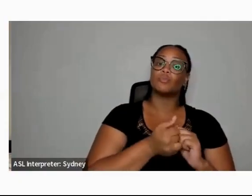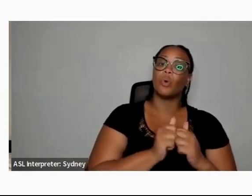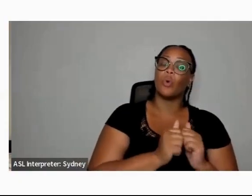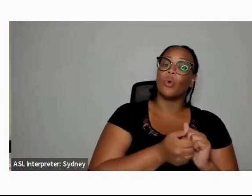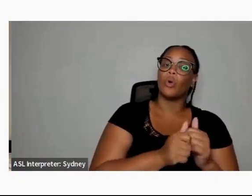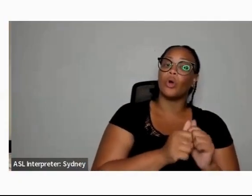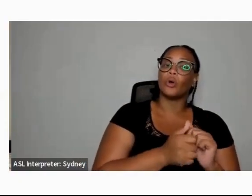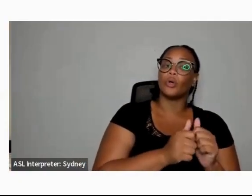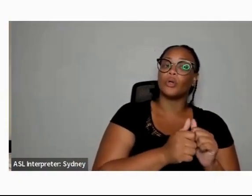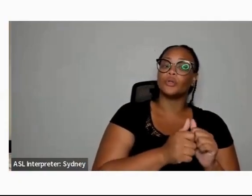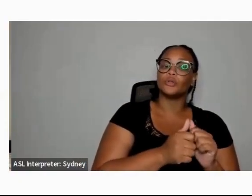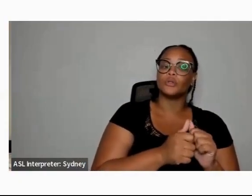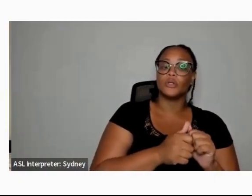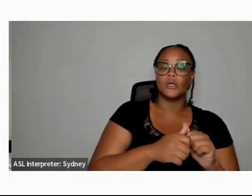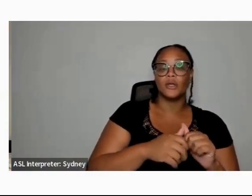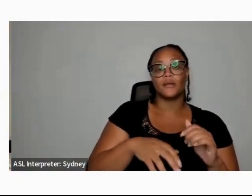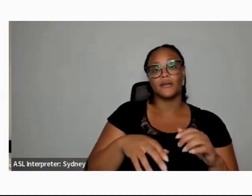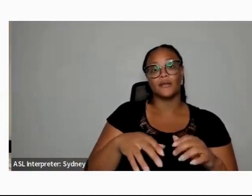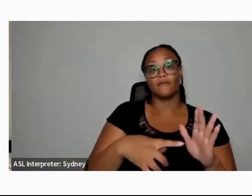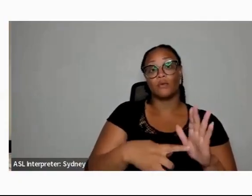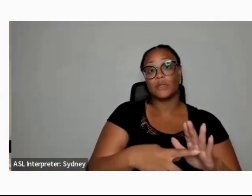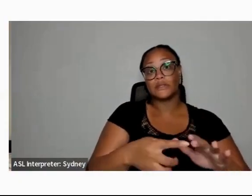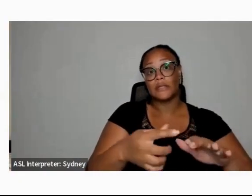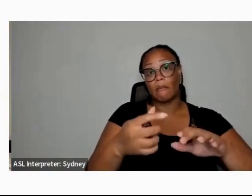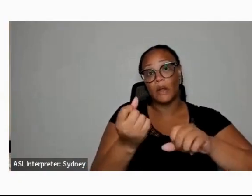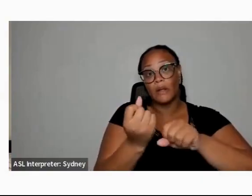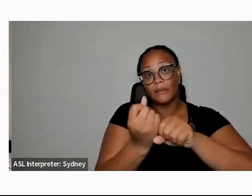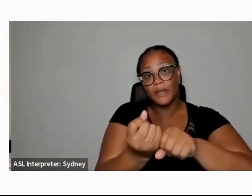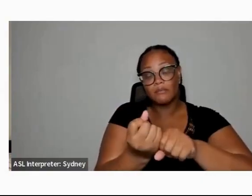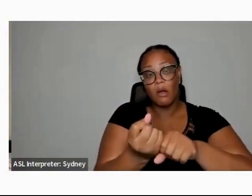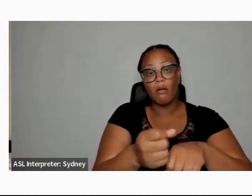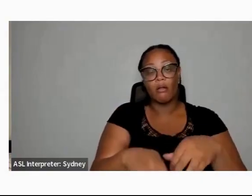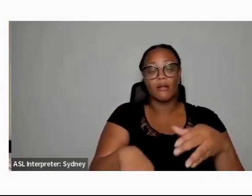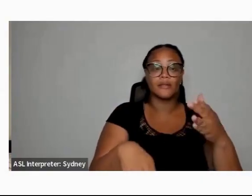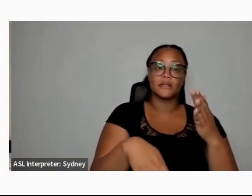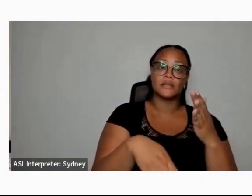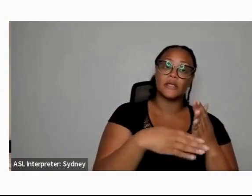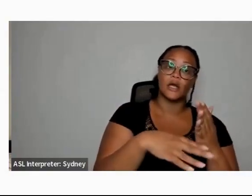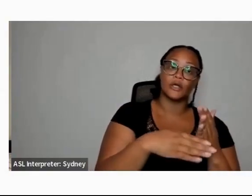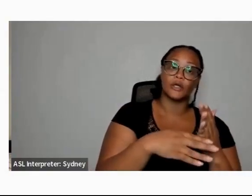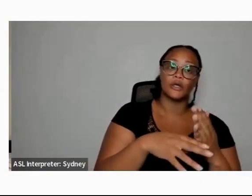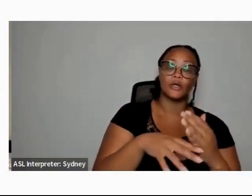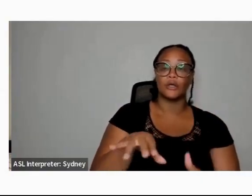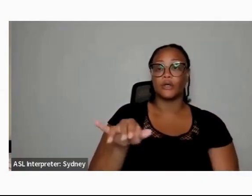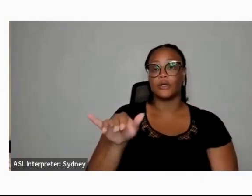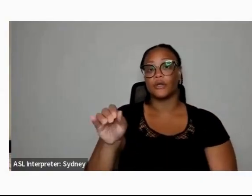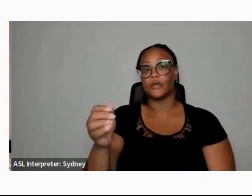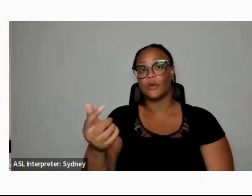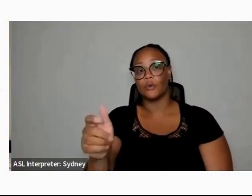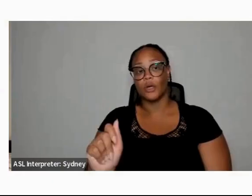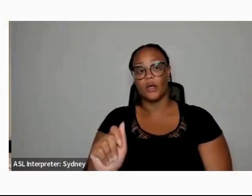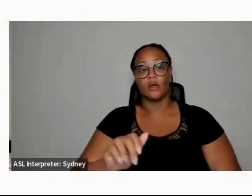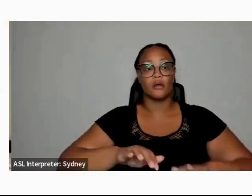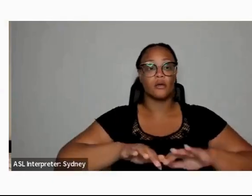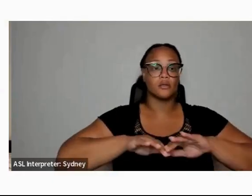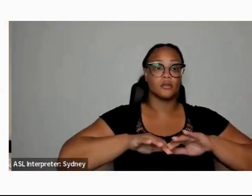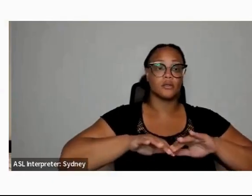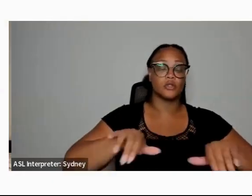like baseball, soccer, yoga classes, swimming lessons, or